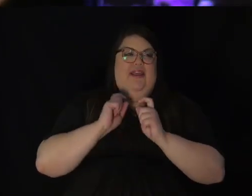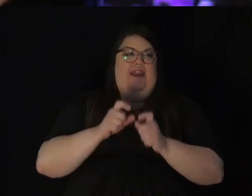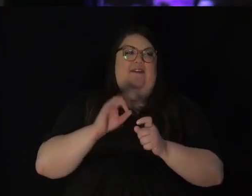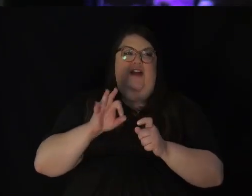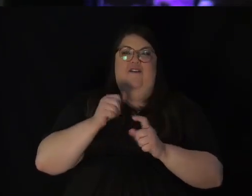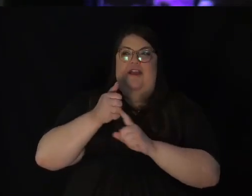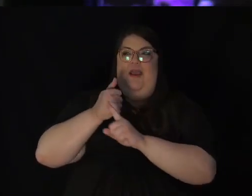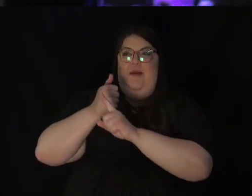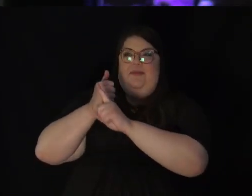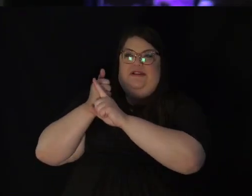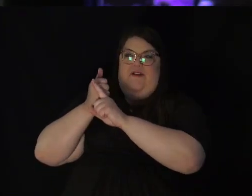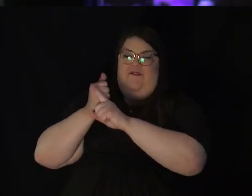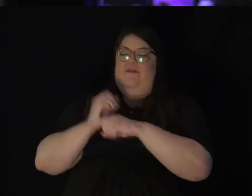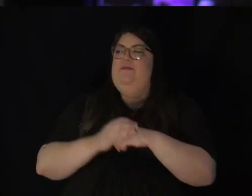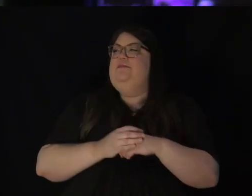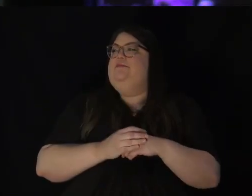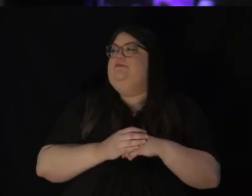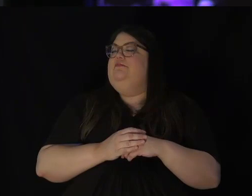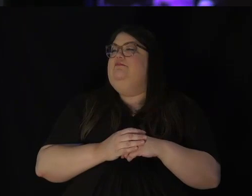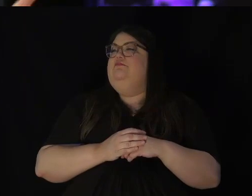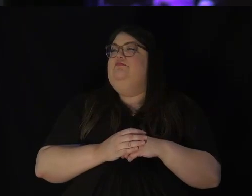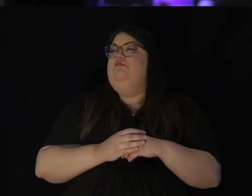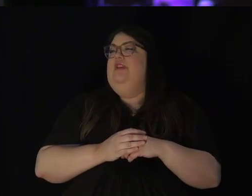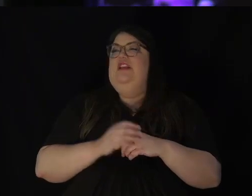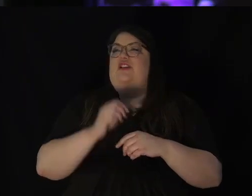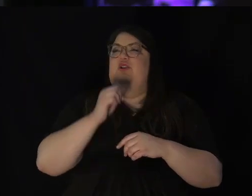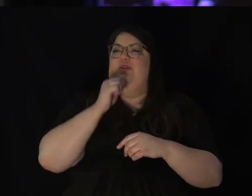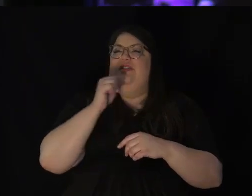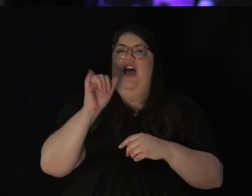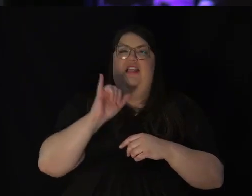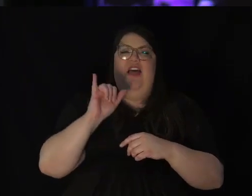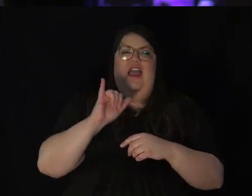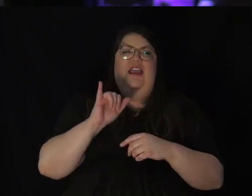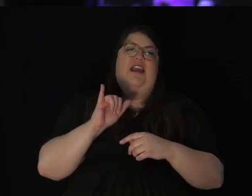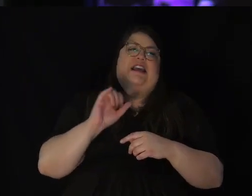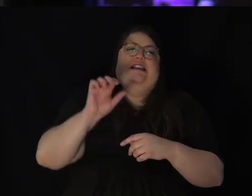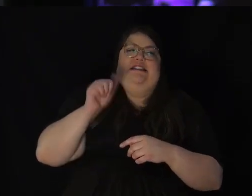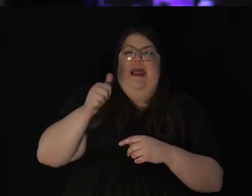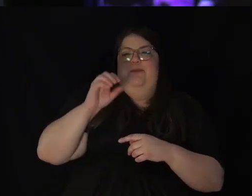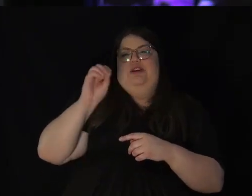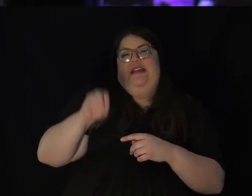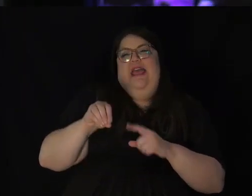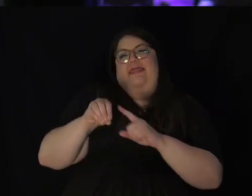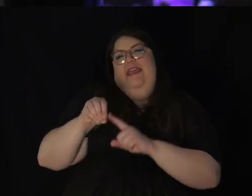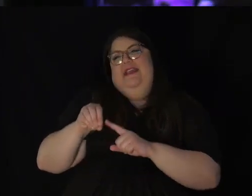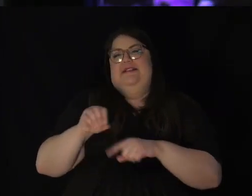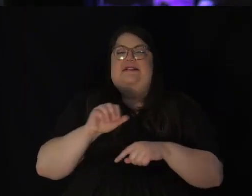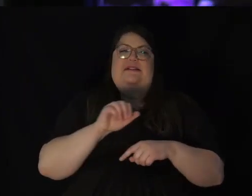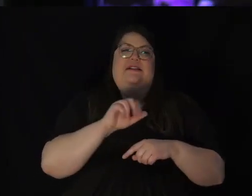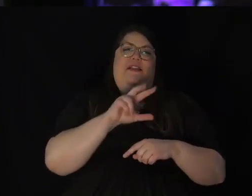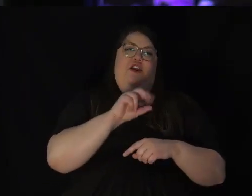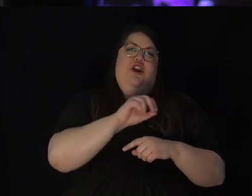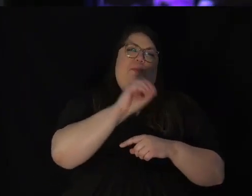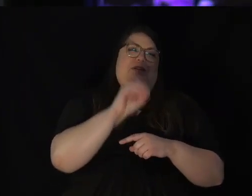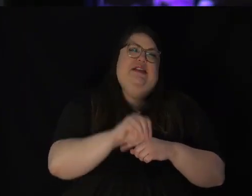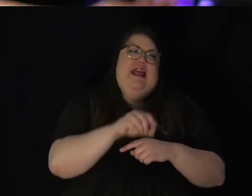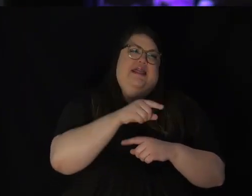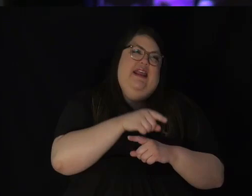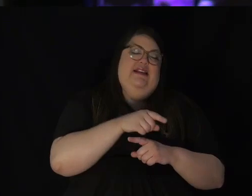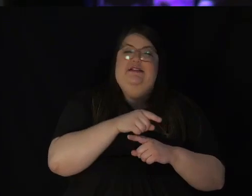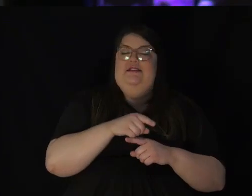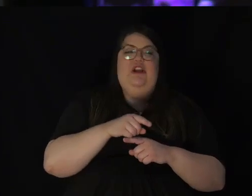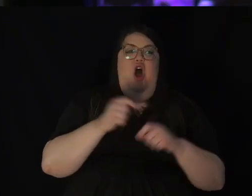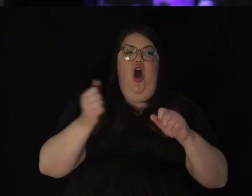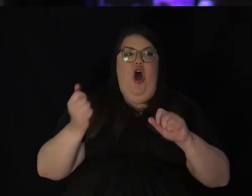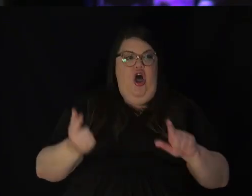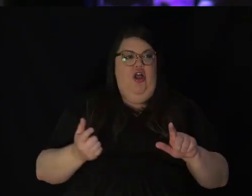What is God? God is all. He's not a pie graph of 10% this and 20% that and 30% this. He's a graph